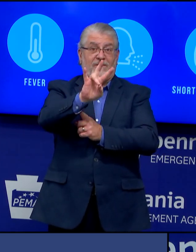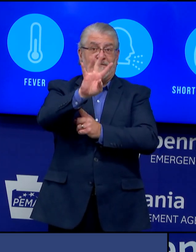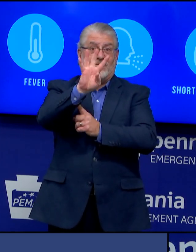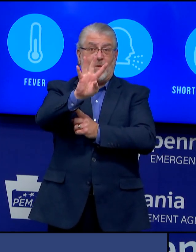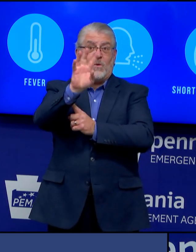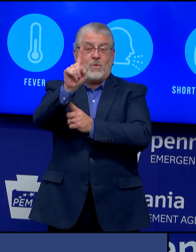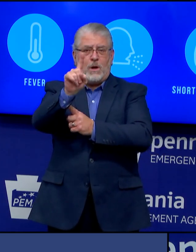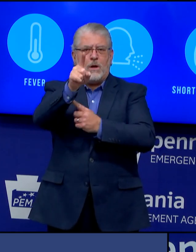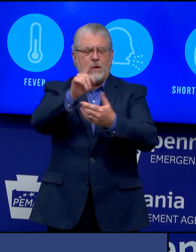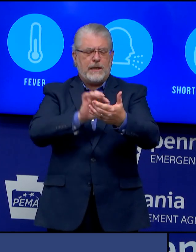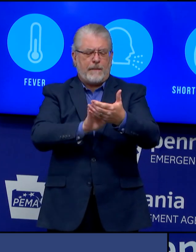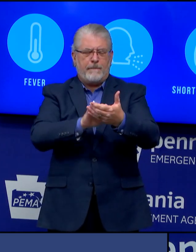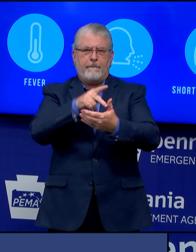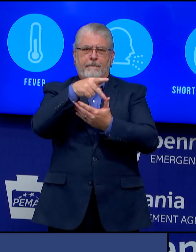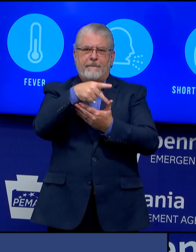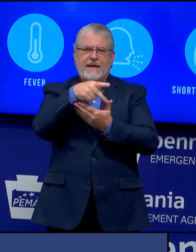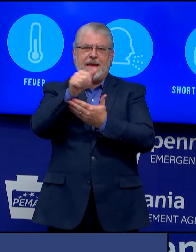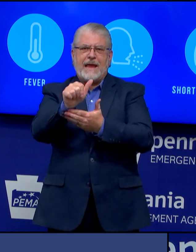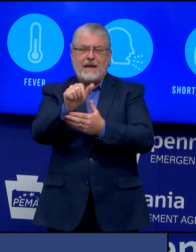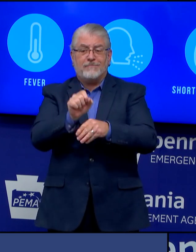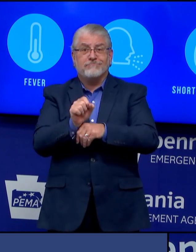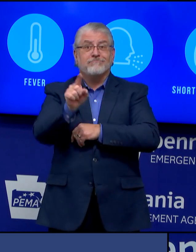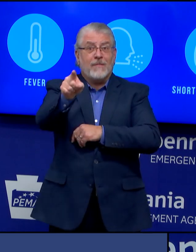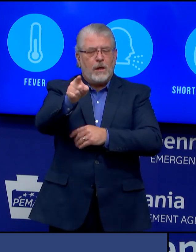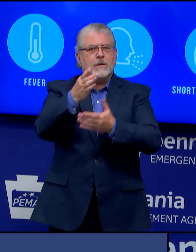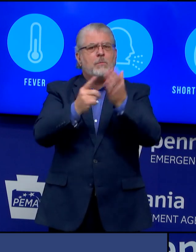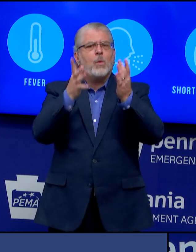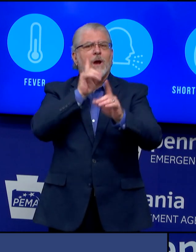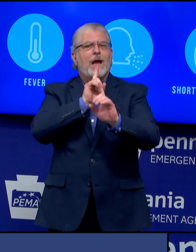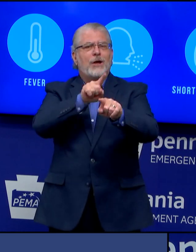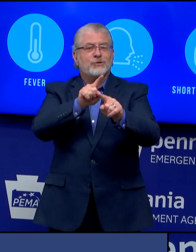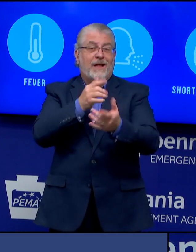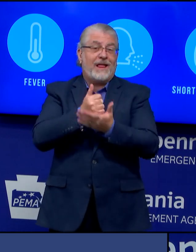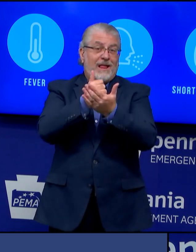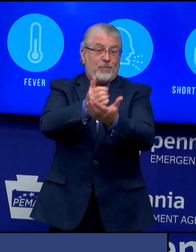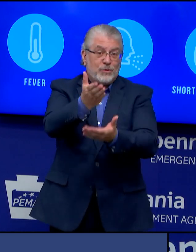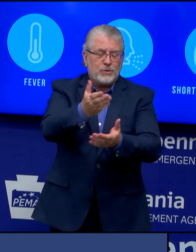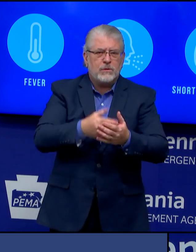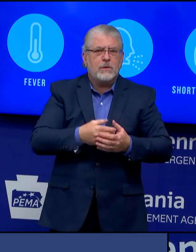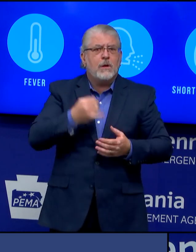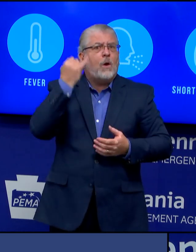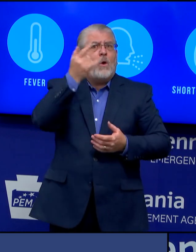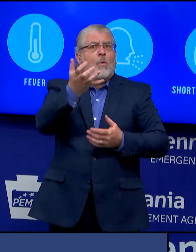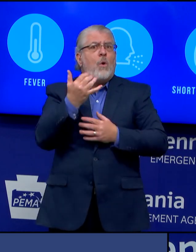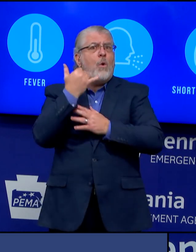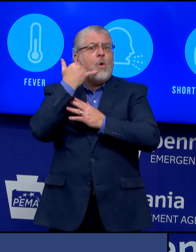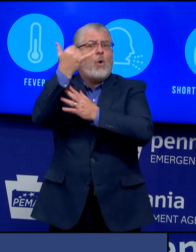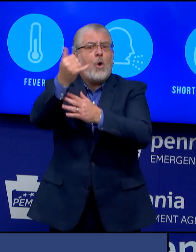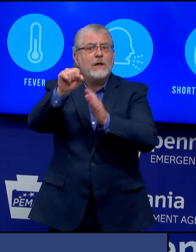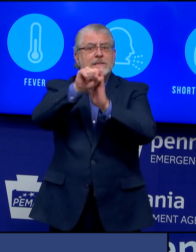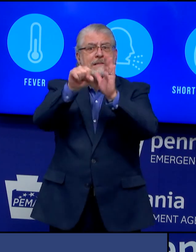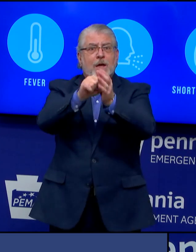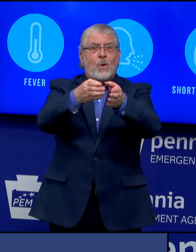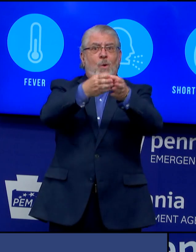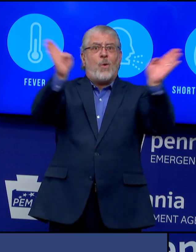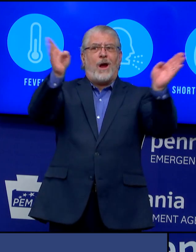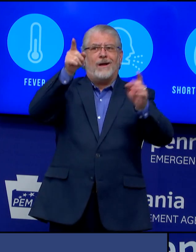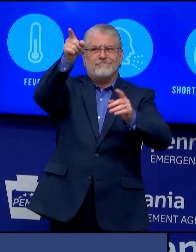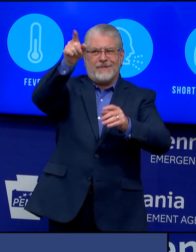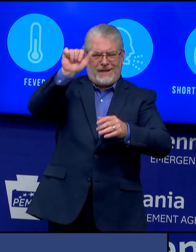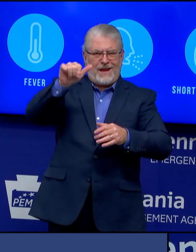741-741. Or please call the statewide support and referral helpline